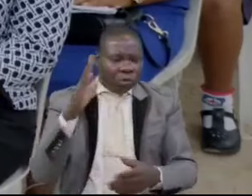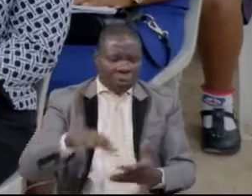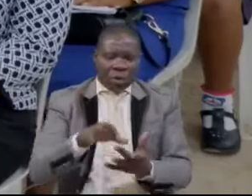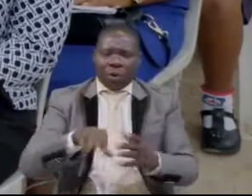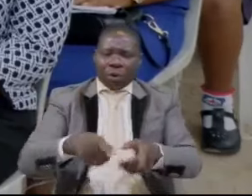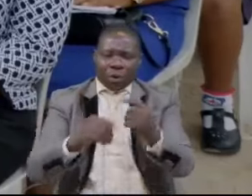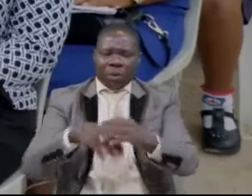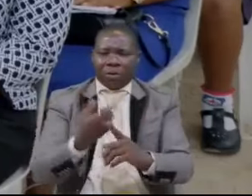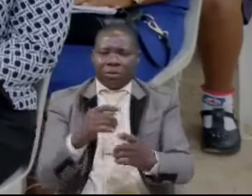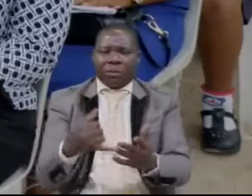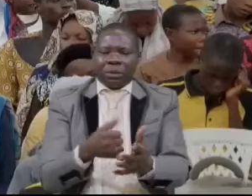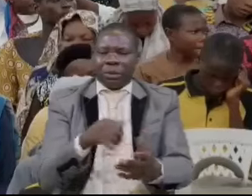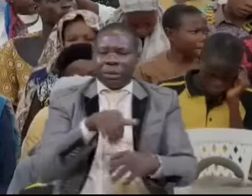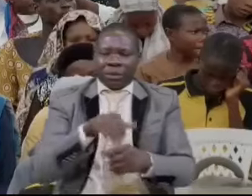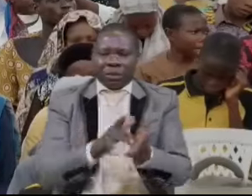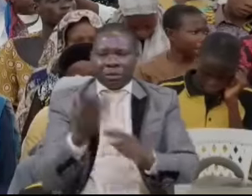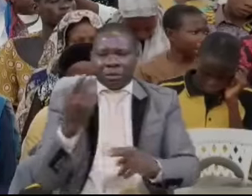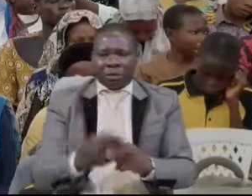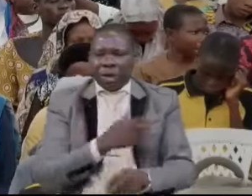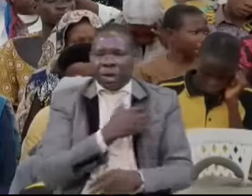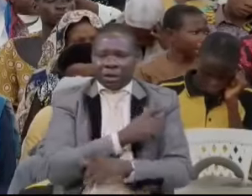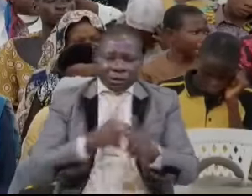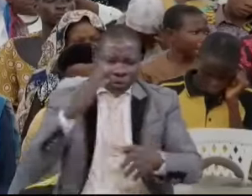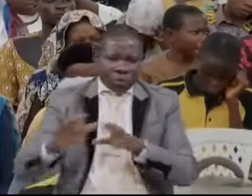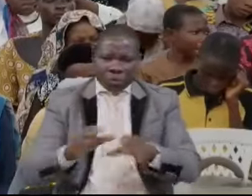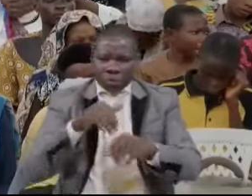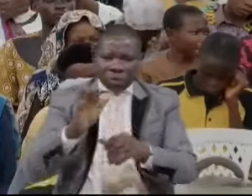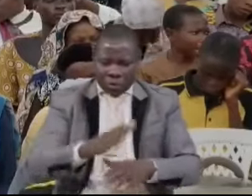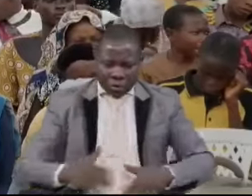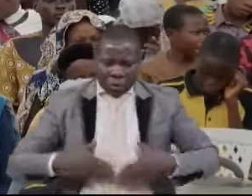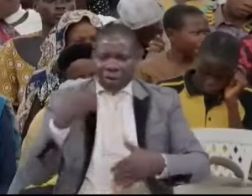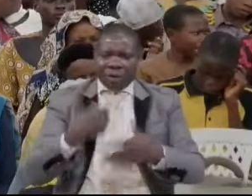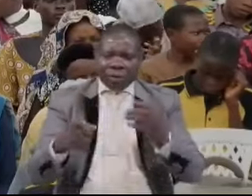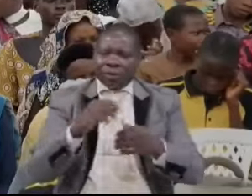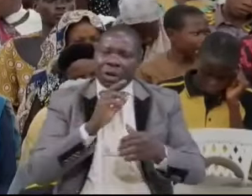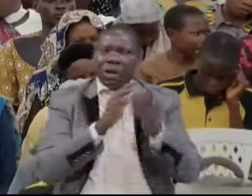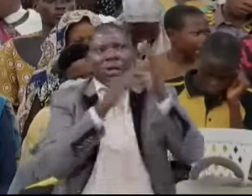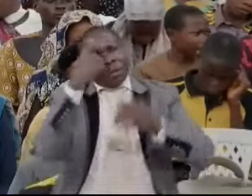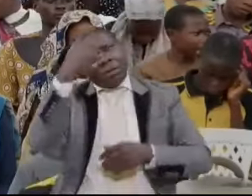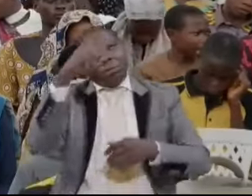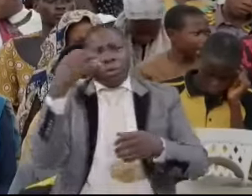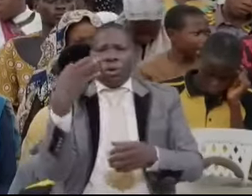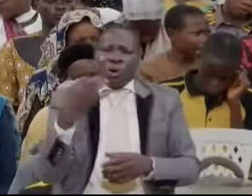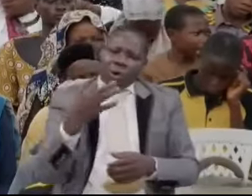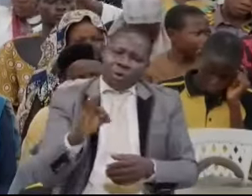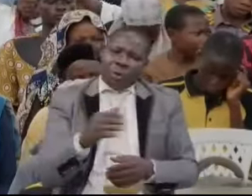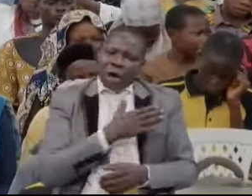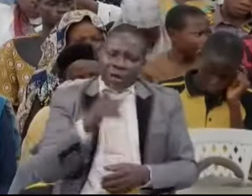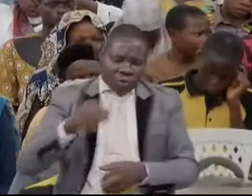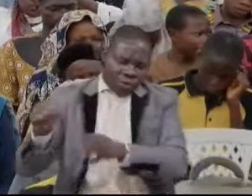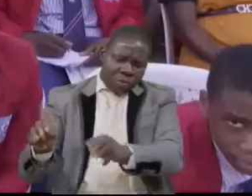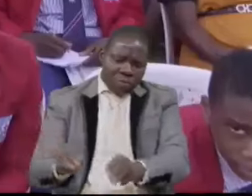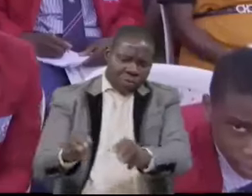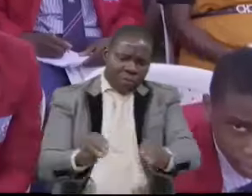have ever been dreaming for. And you'll move on and move on and move on until you are 10 times